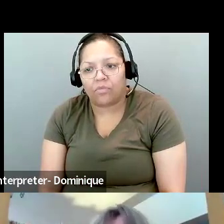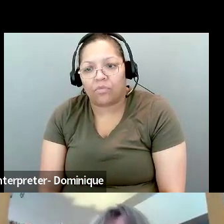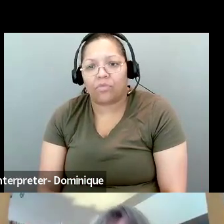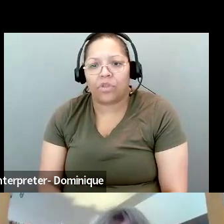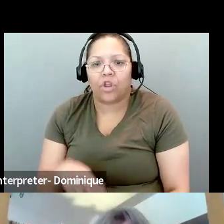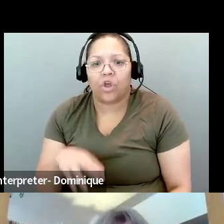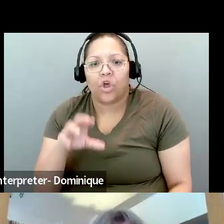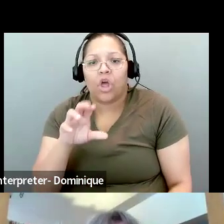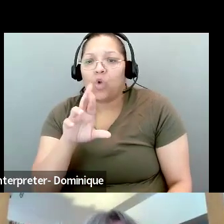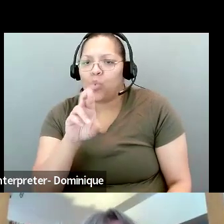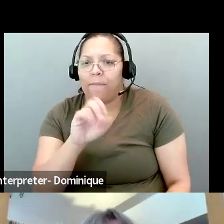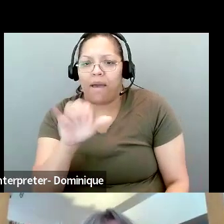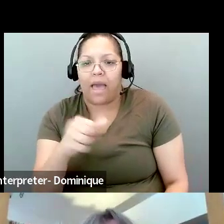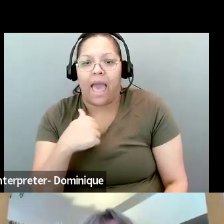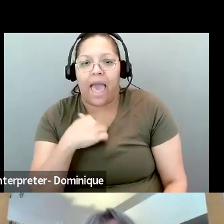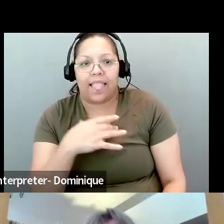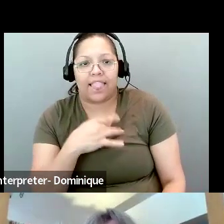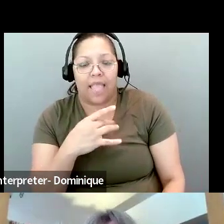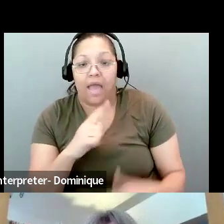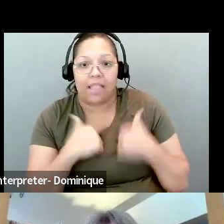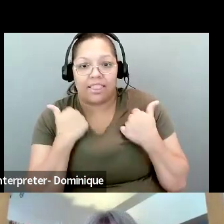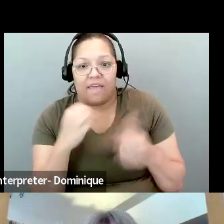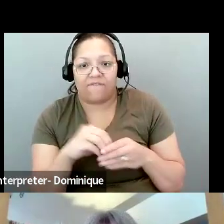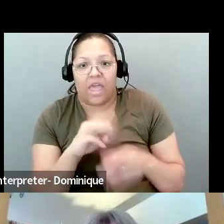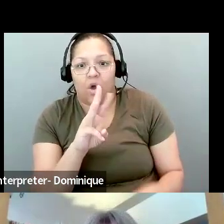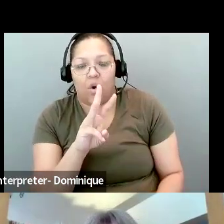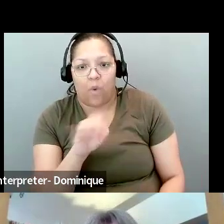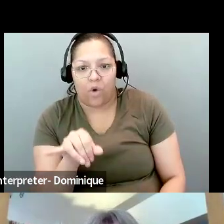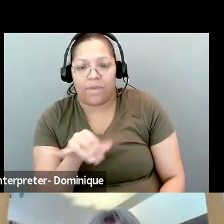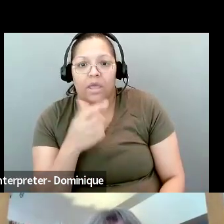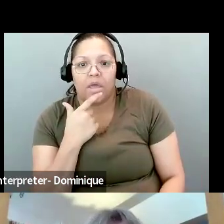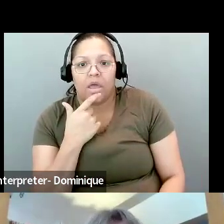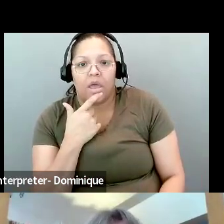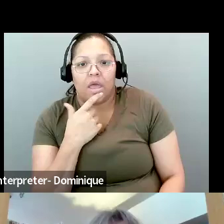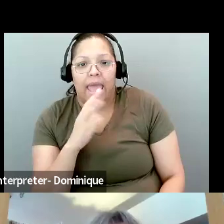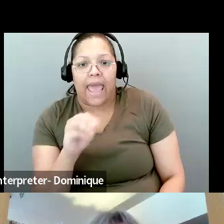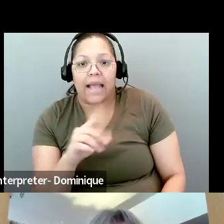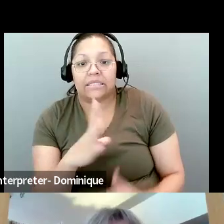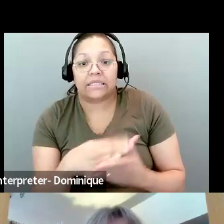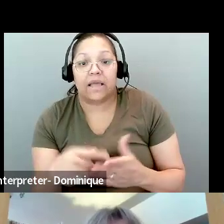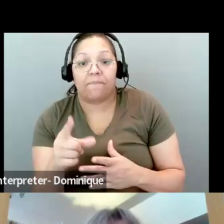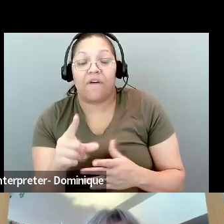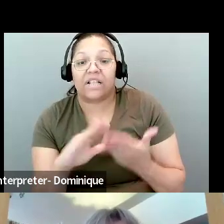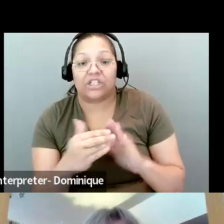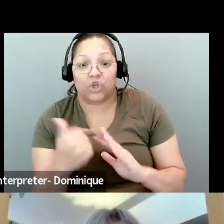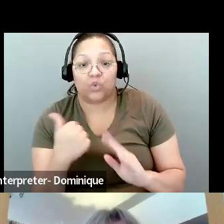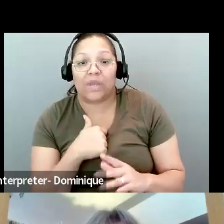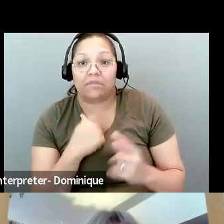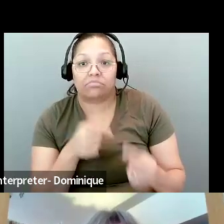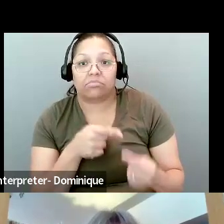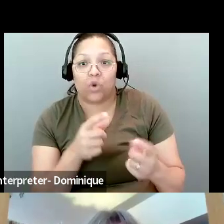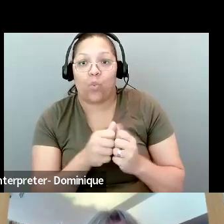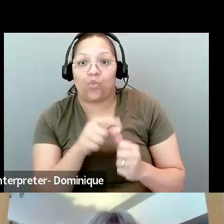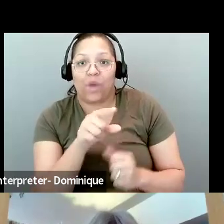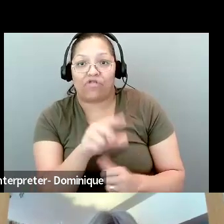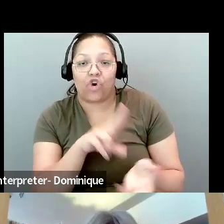So I live in Wyoming, and in some of the cities, we have these issues with the nursing homes that are being